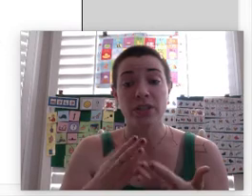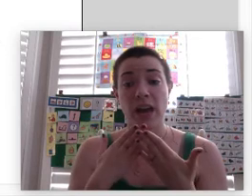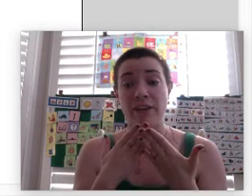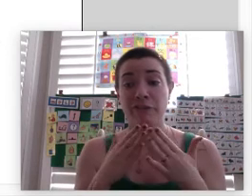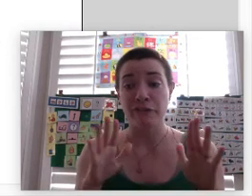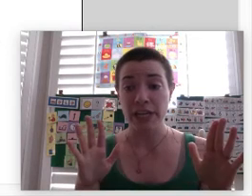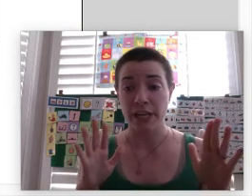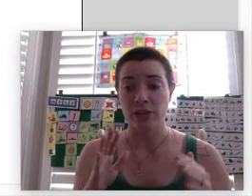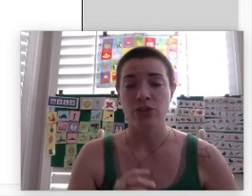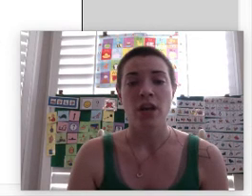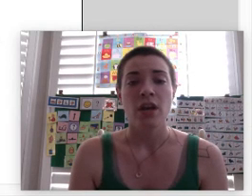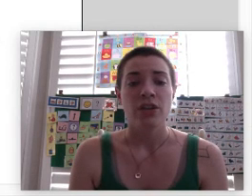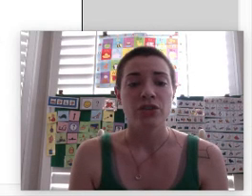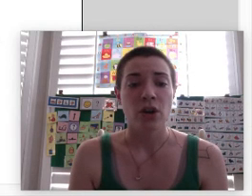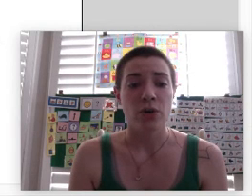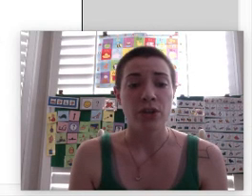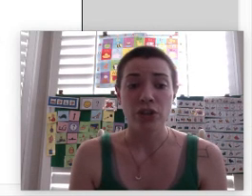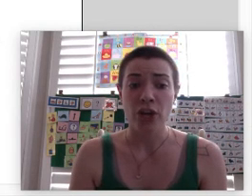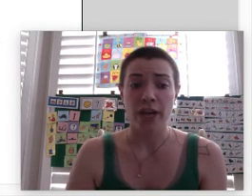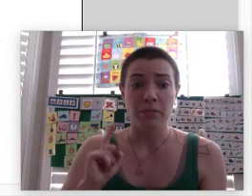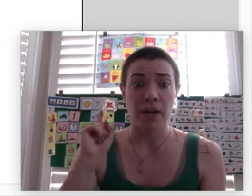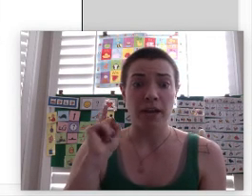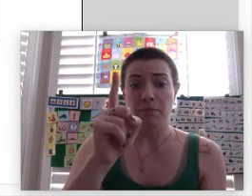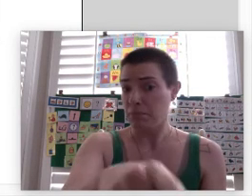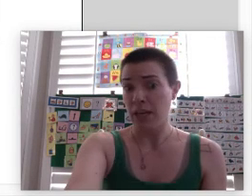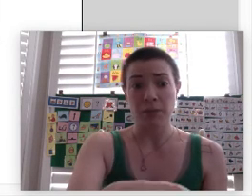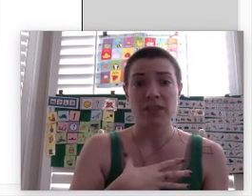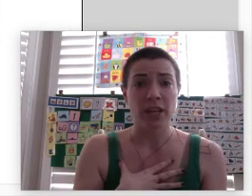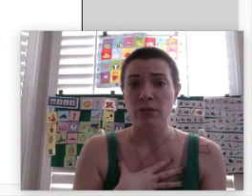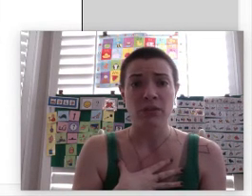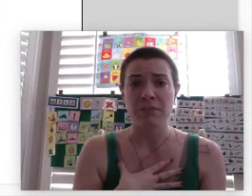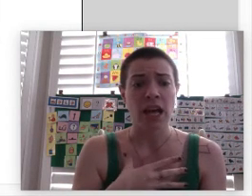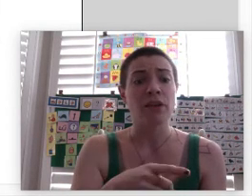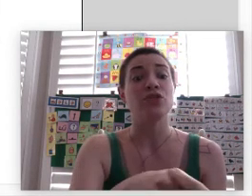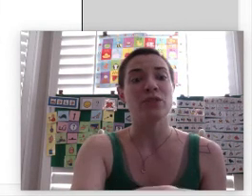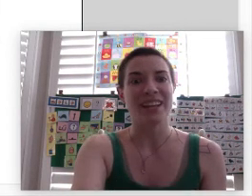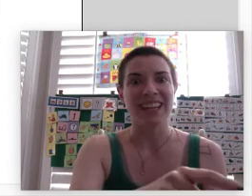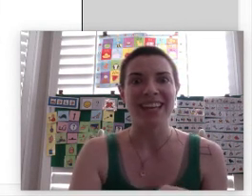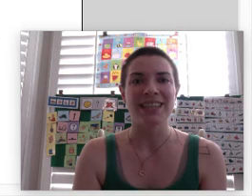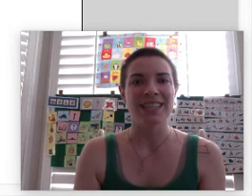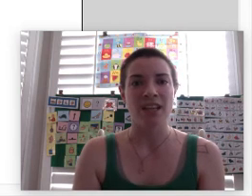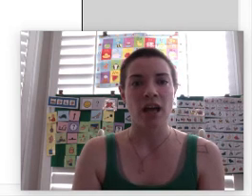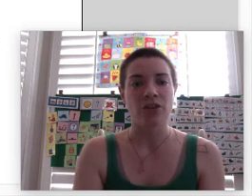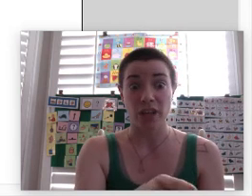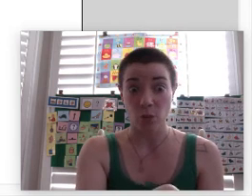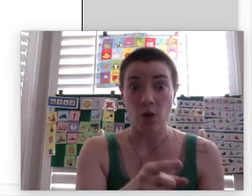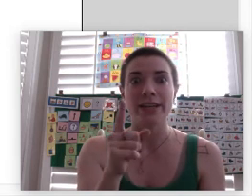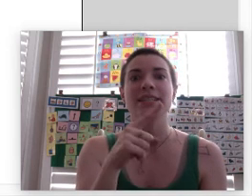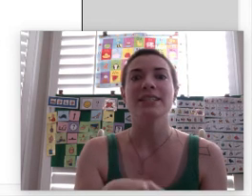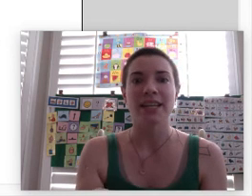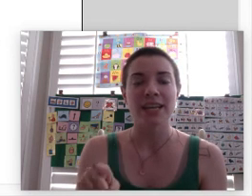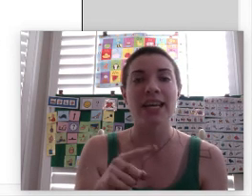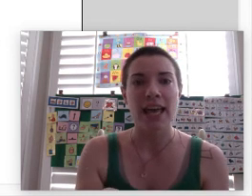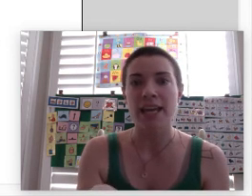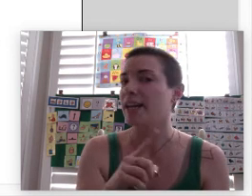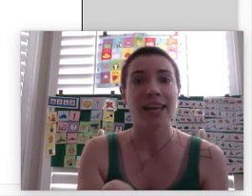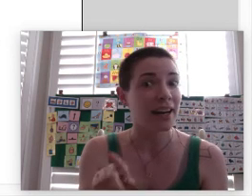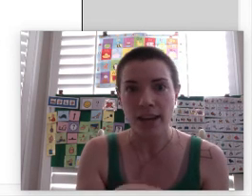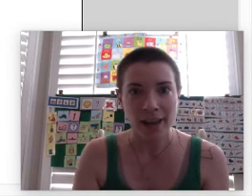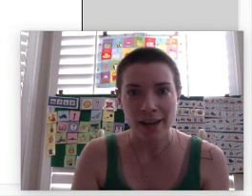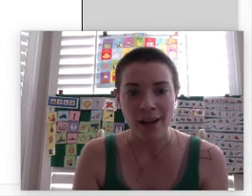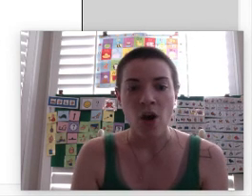we also have finished. So your child might be able to tell you themselves, do they like the song? Do they want to sing it again